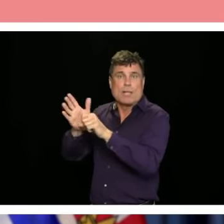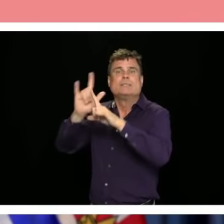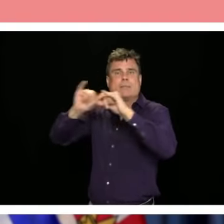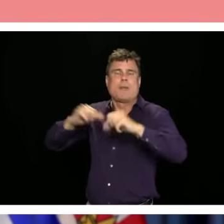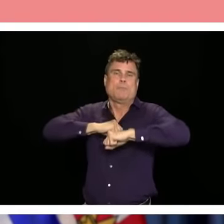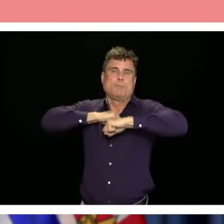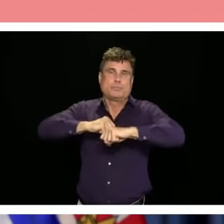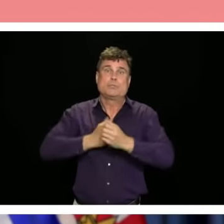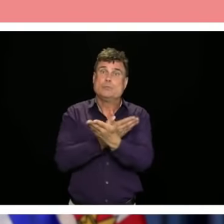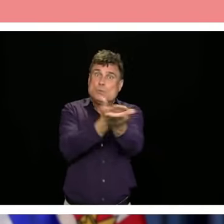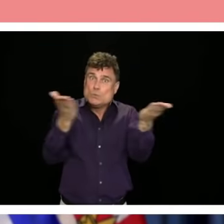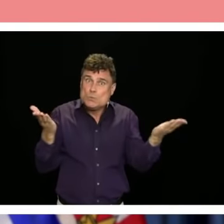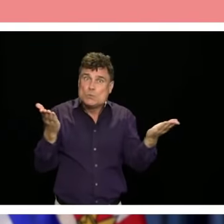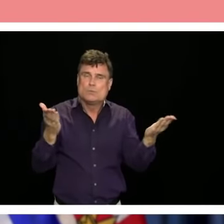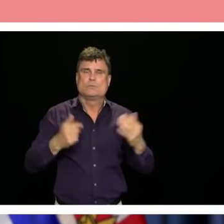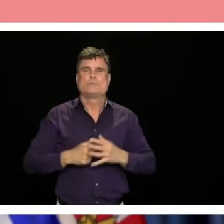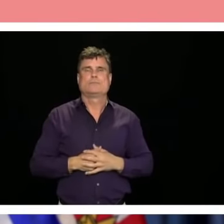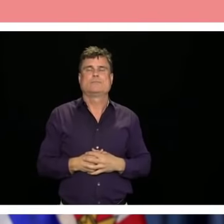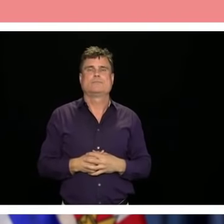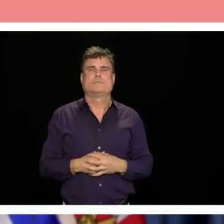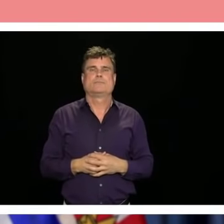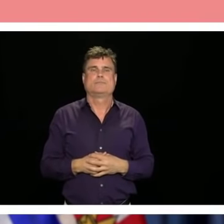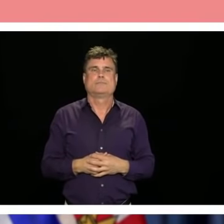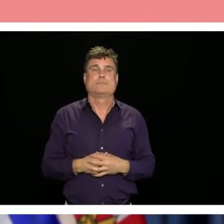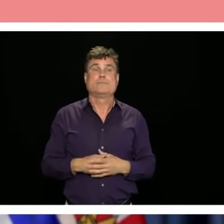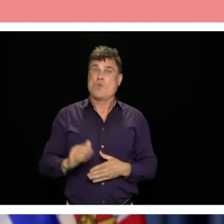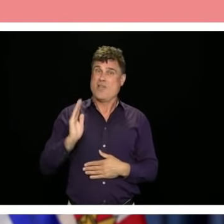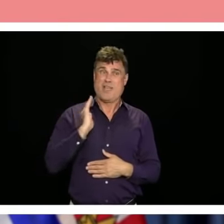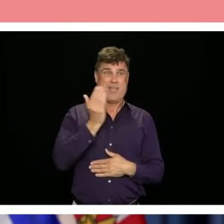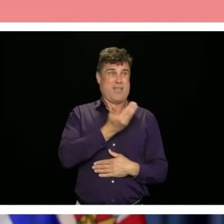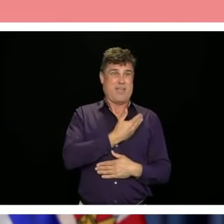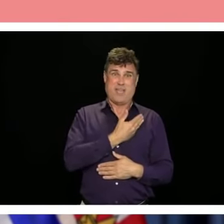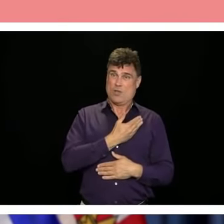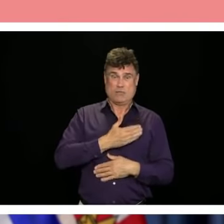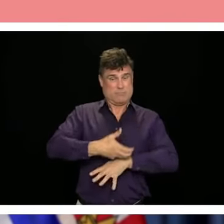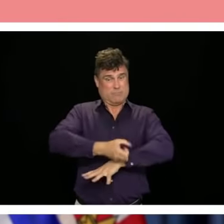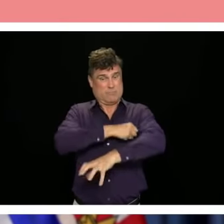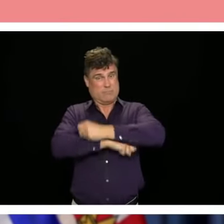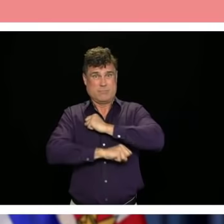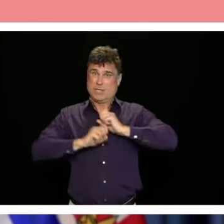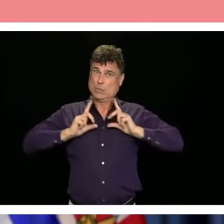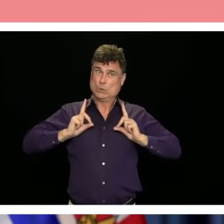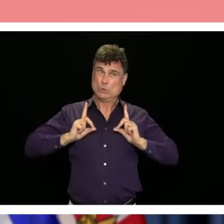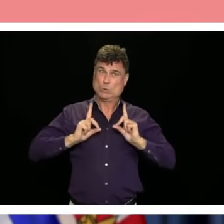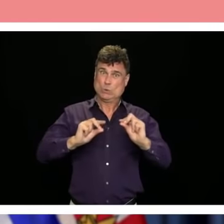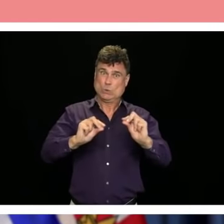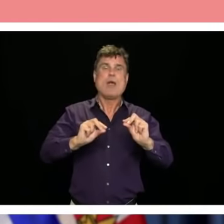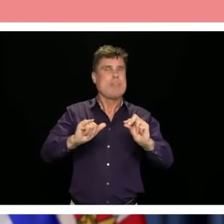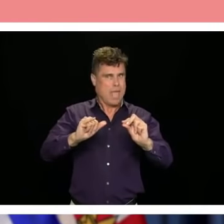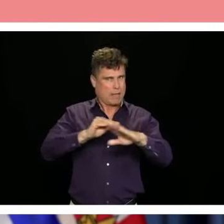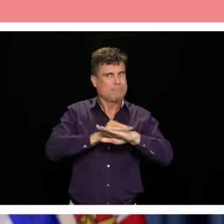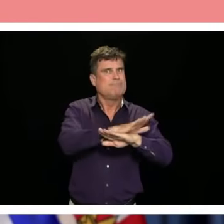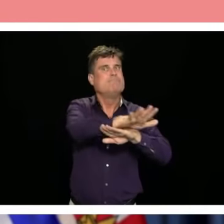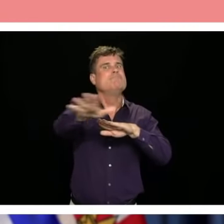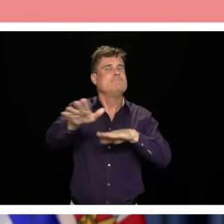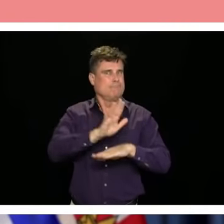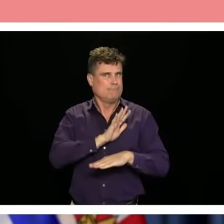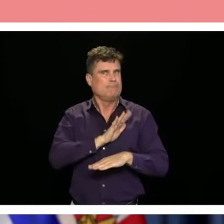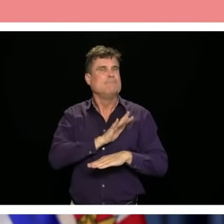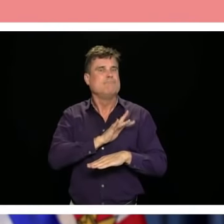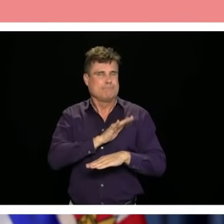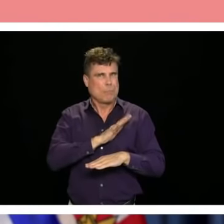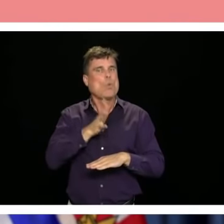saves lives. Staying home when we're sick, that saves lives. Coughing and sneezing into our sleeves, that saves